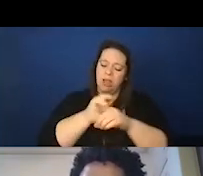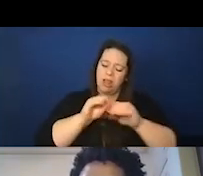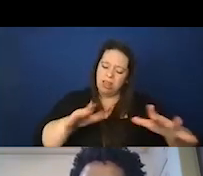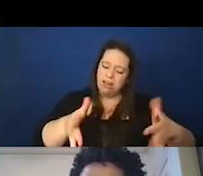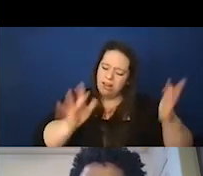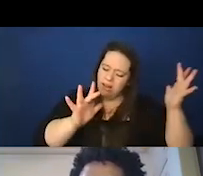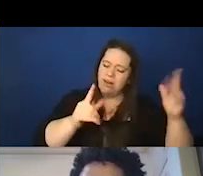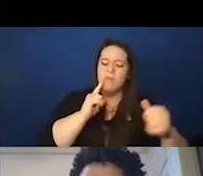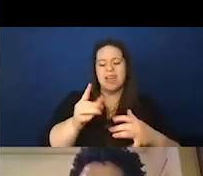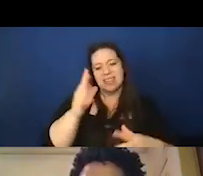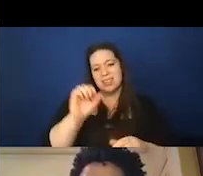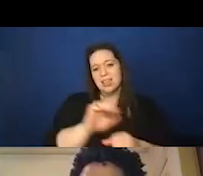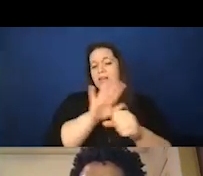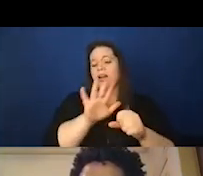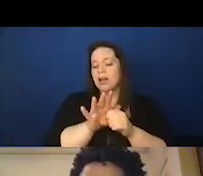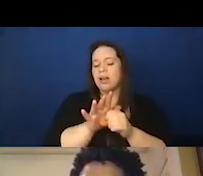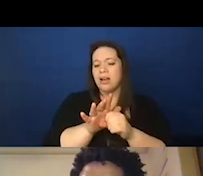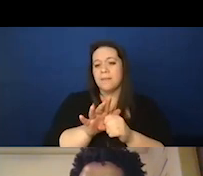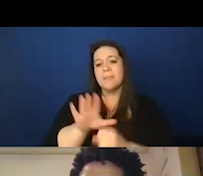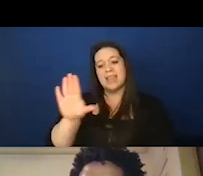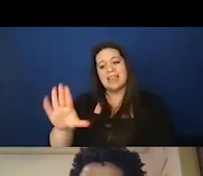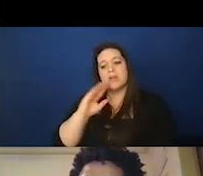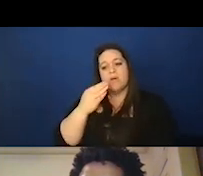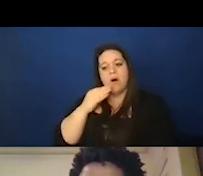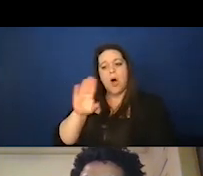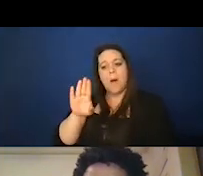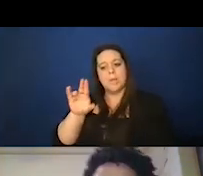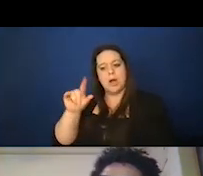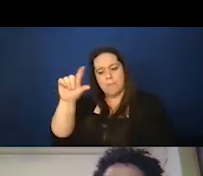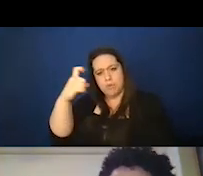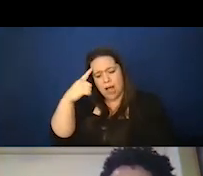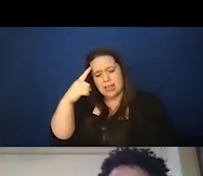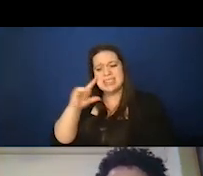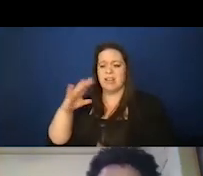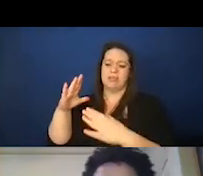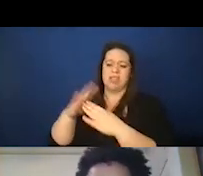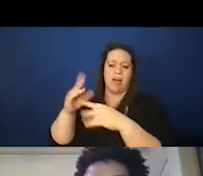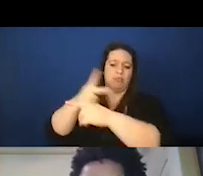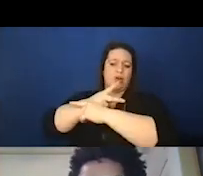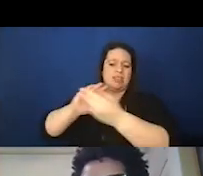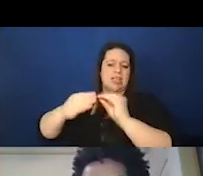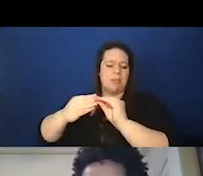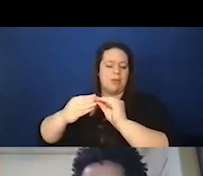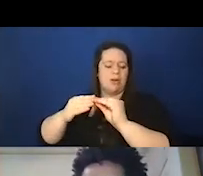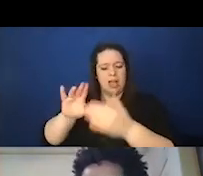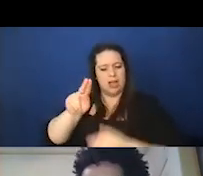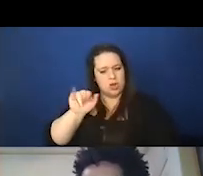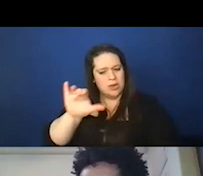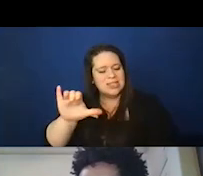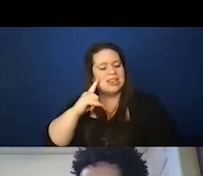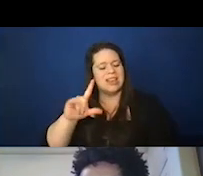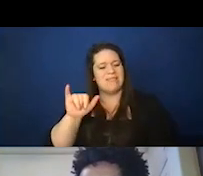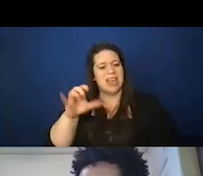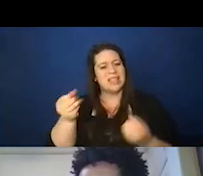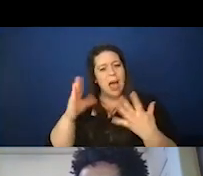Dr. Vasquez's home borough, Bronx, still leads New York City in the number of cases tonight. And just think of all the heartache